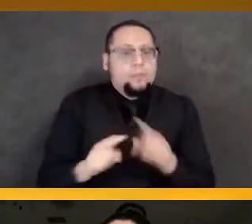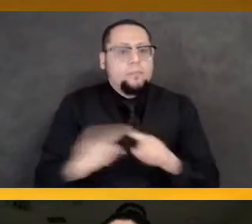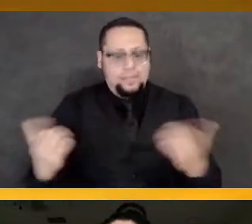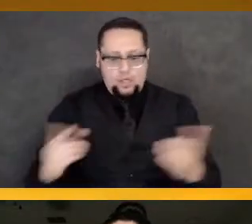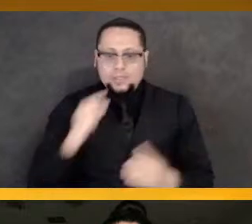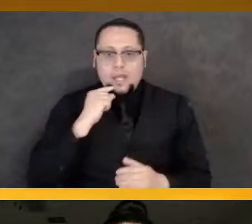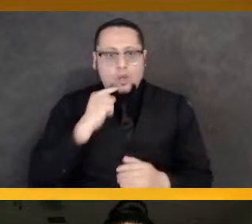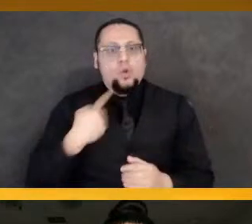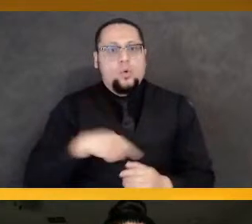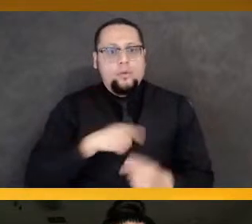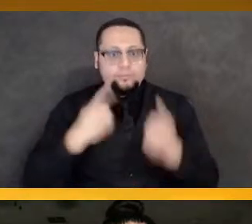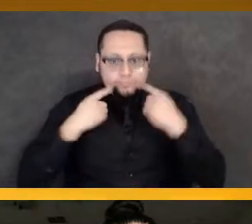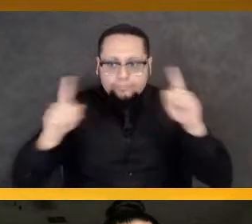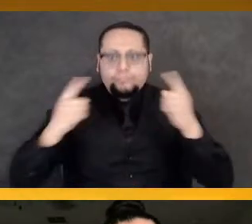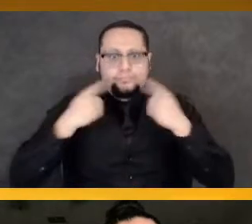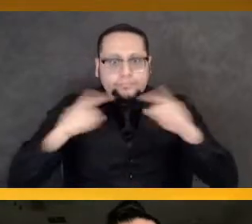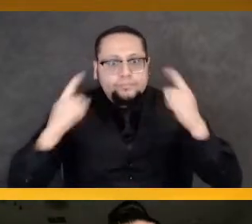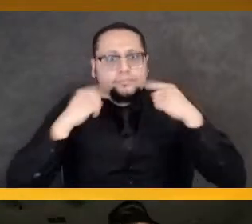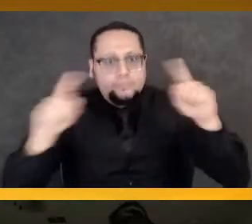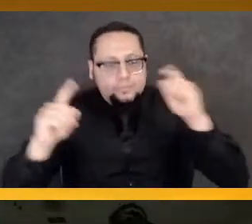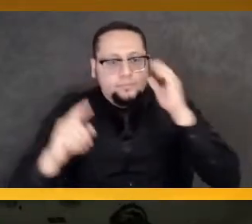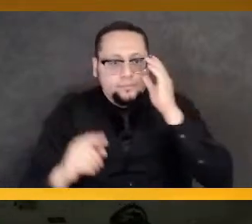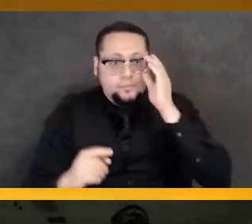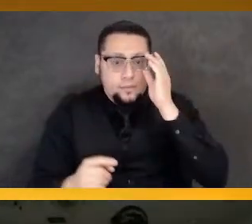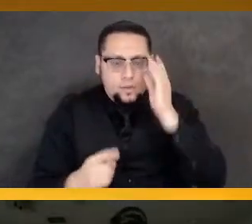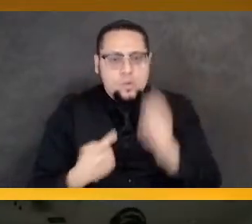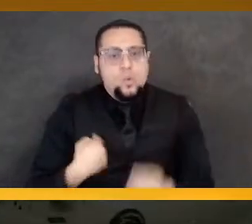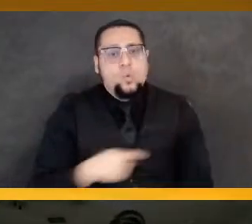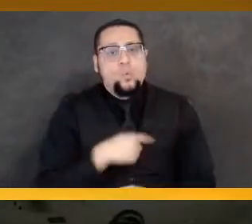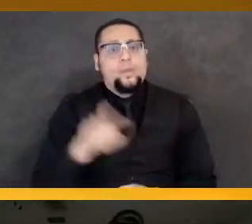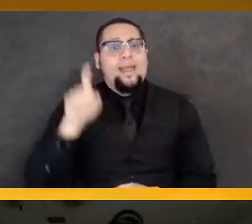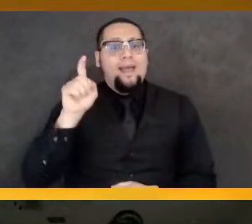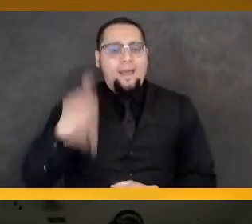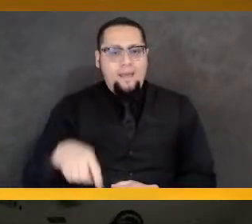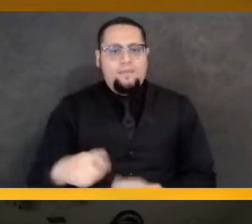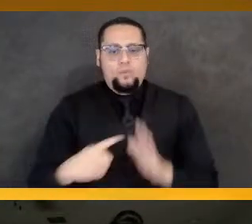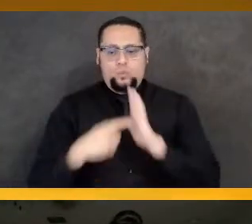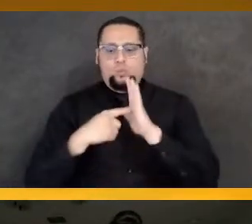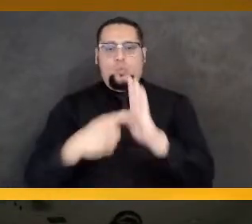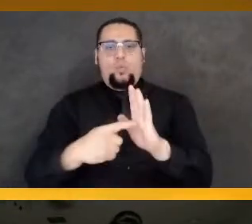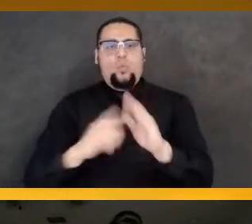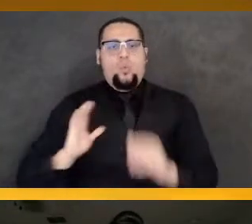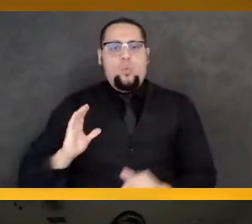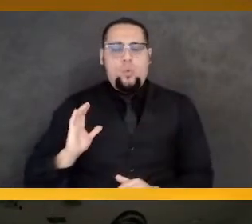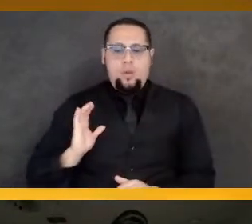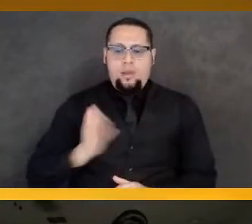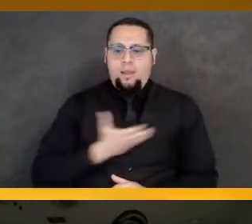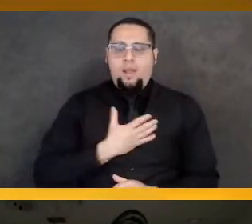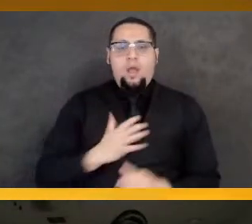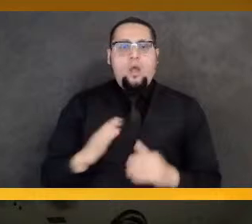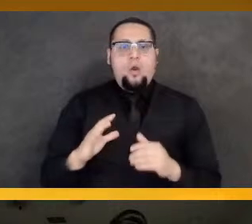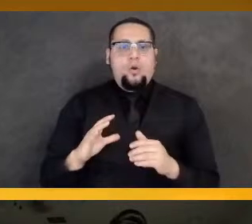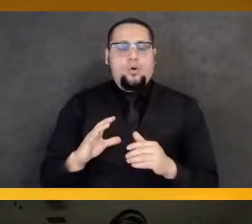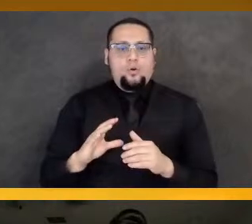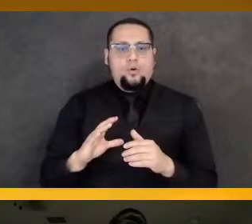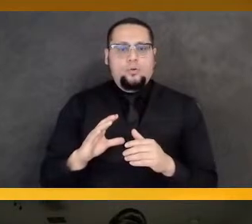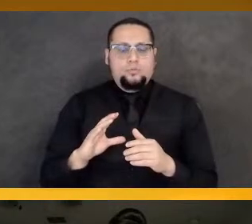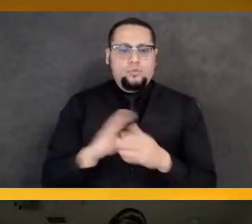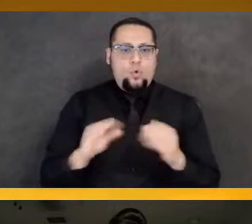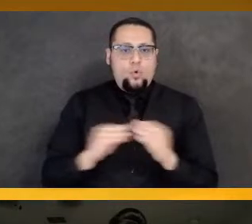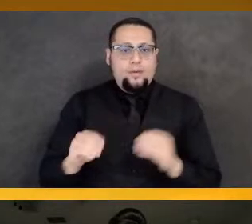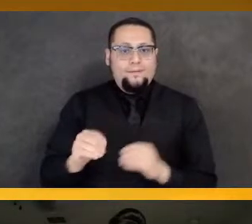continue to lift up the narrative of San Antonio's history. I mean, if you